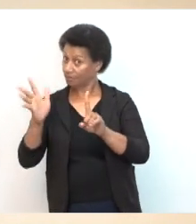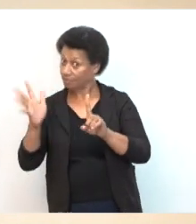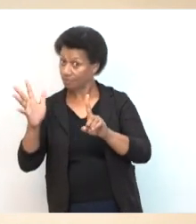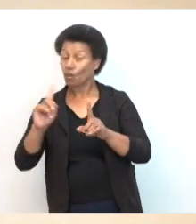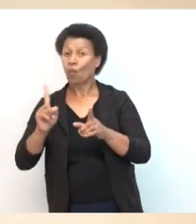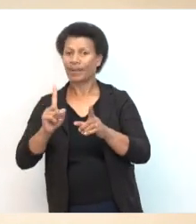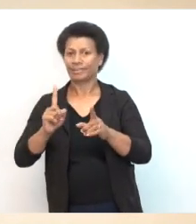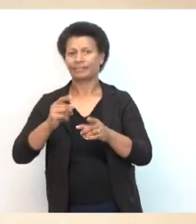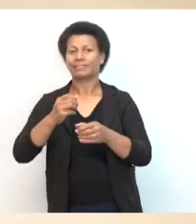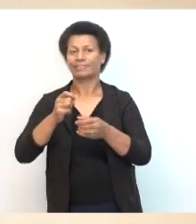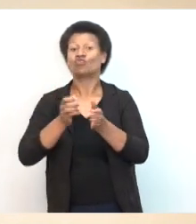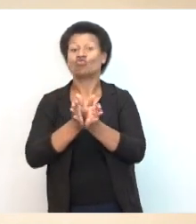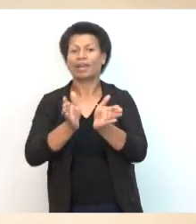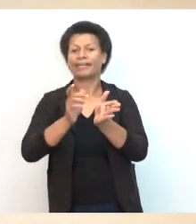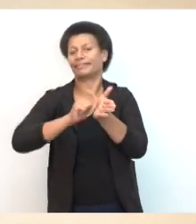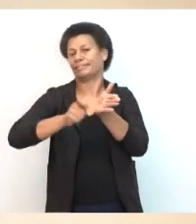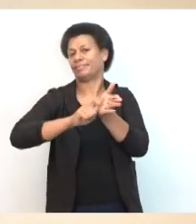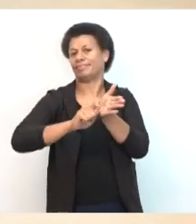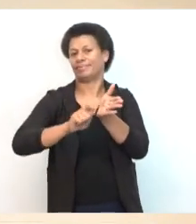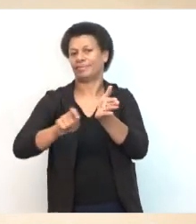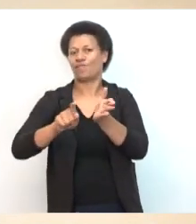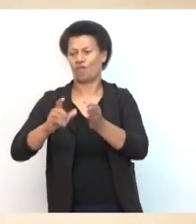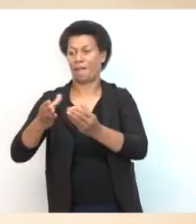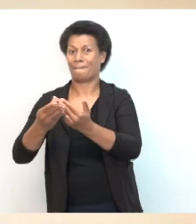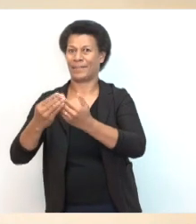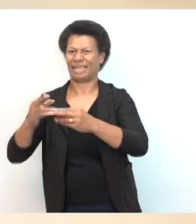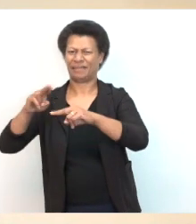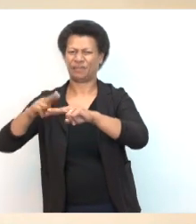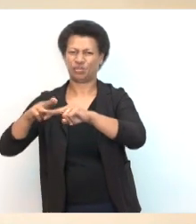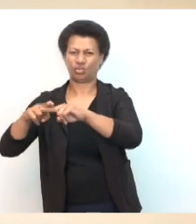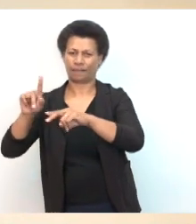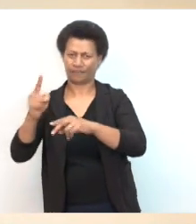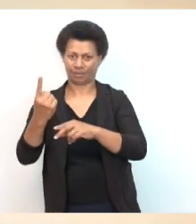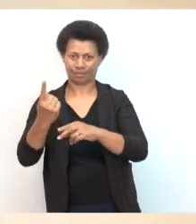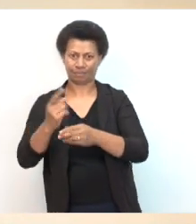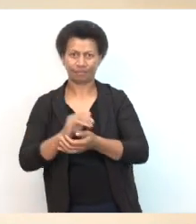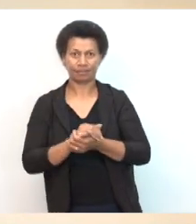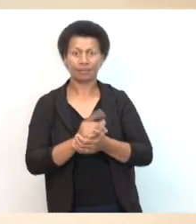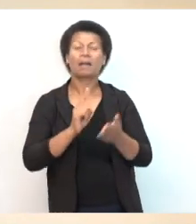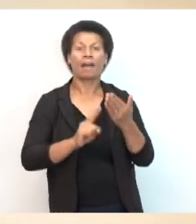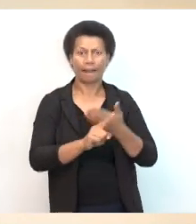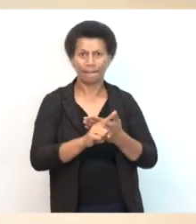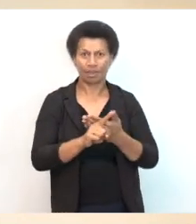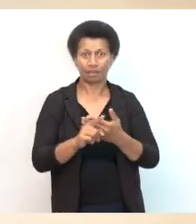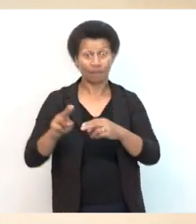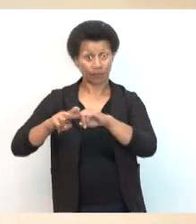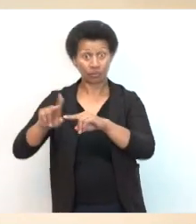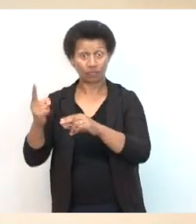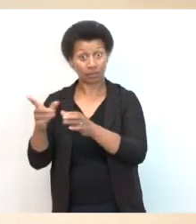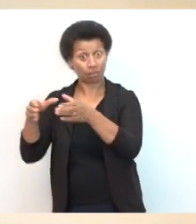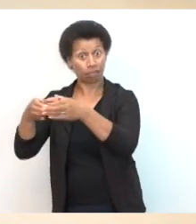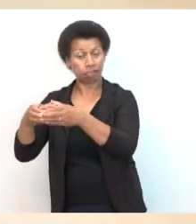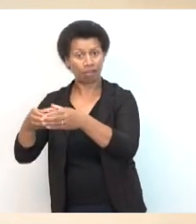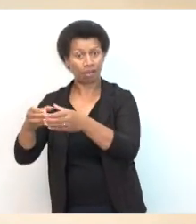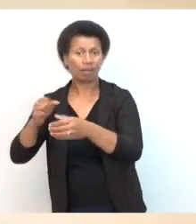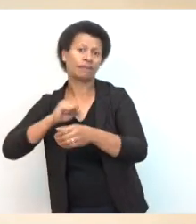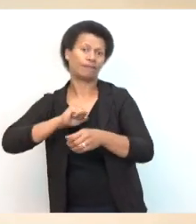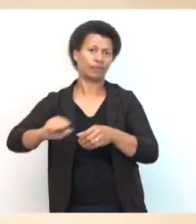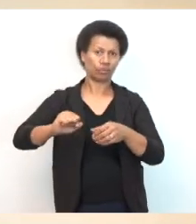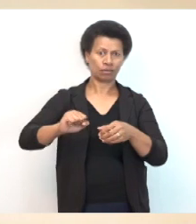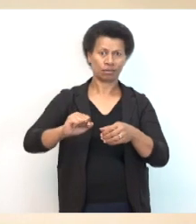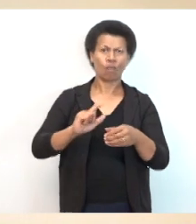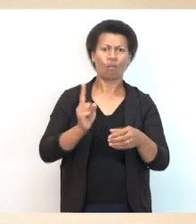of the FijiFirst Party. It is unfortunate that the FijiFirst have refused the hands of friendship offered across the floor of